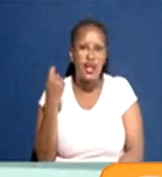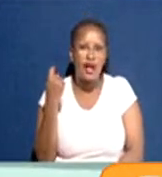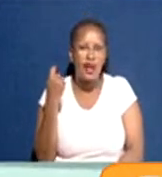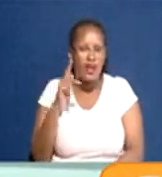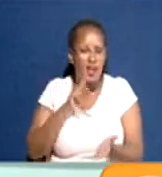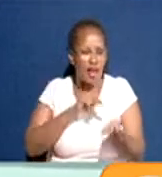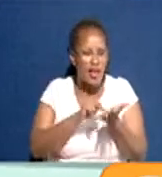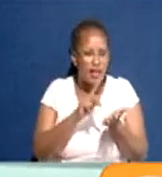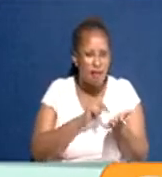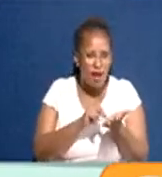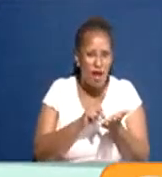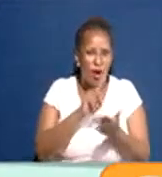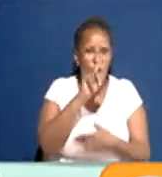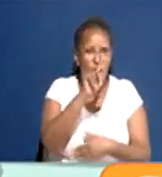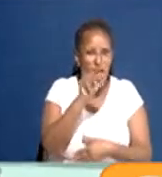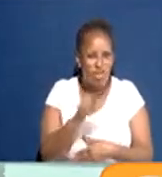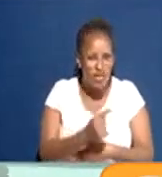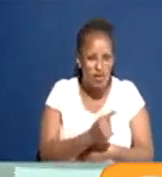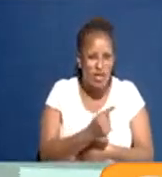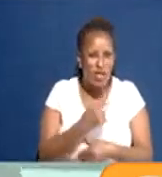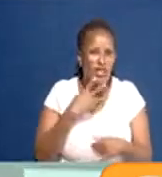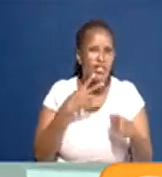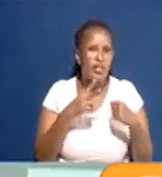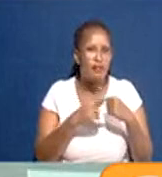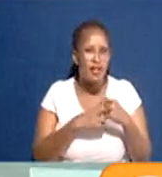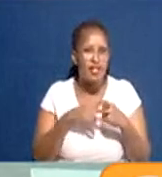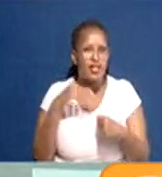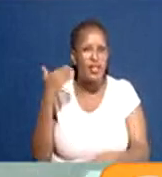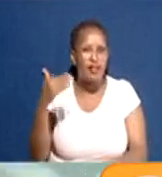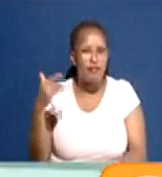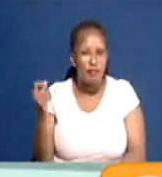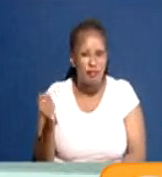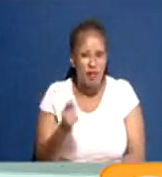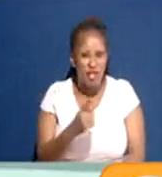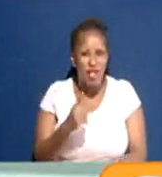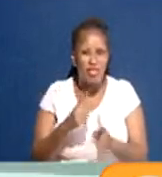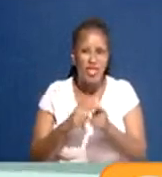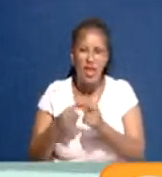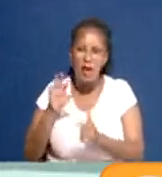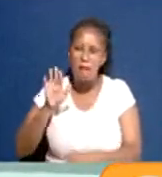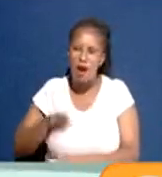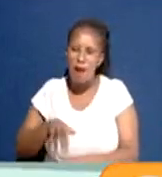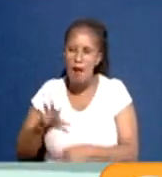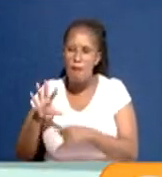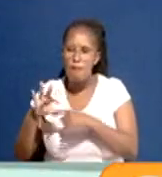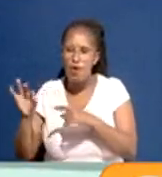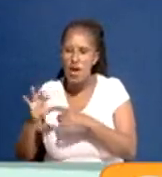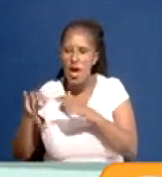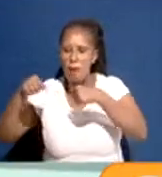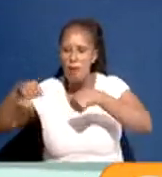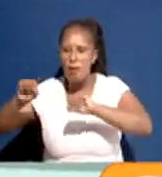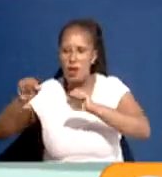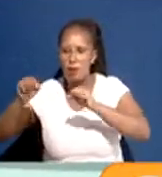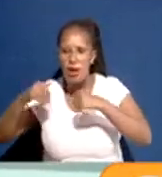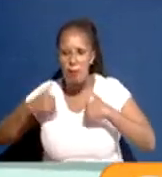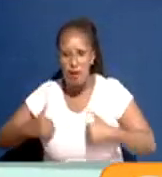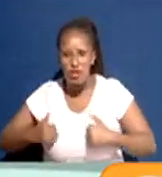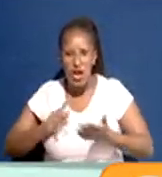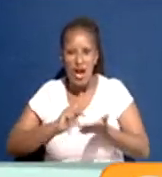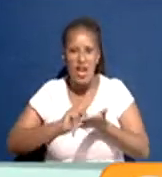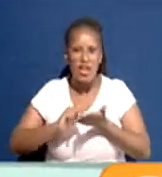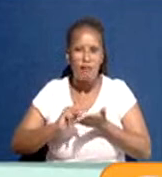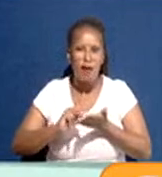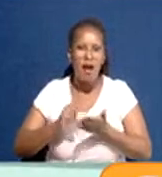nalipa shilingi 1,700 kila mwezi. Na mama mboga na muti ya bodaboda analipa shilingi